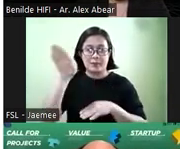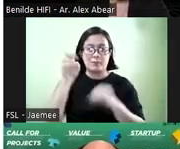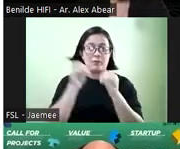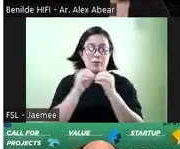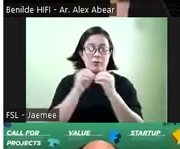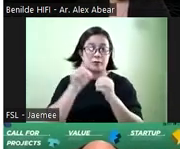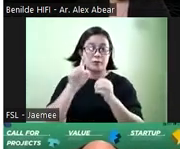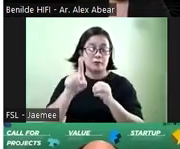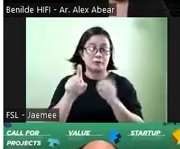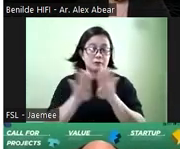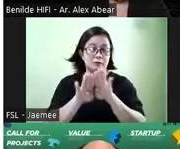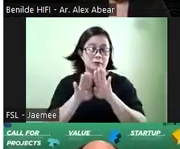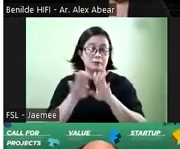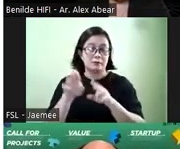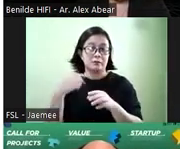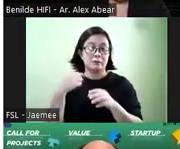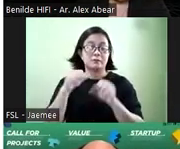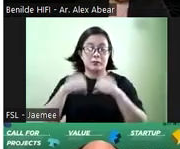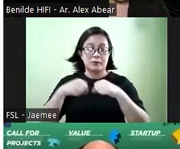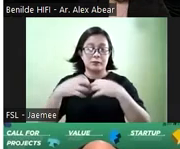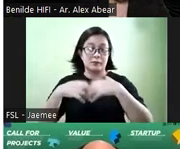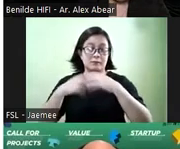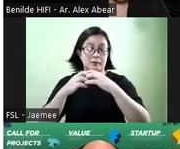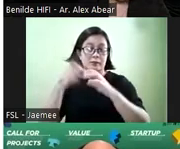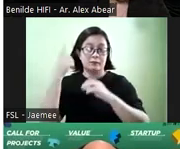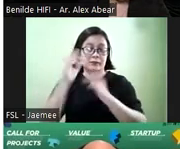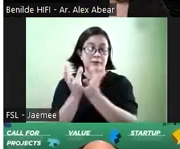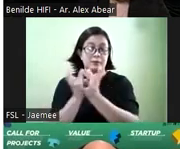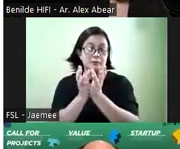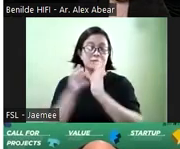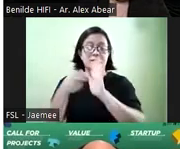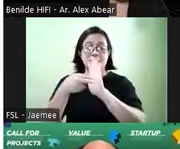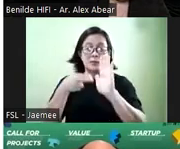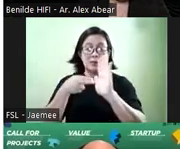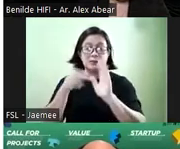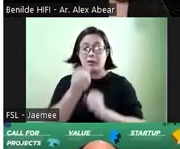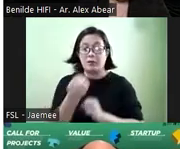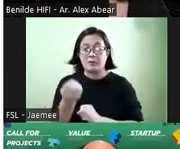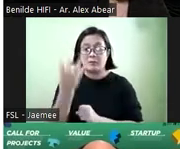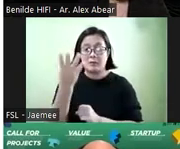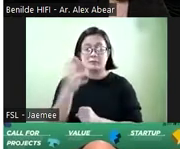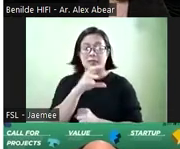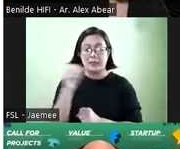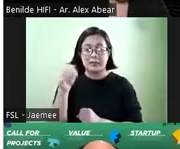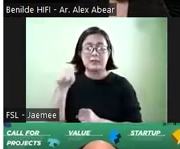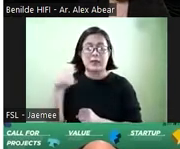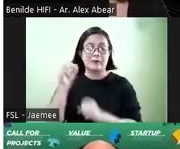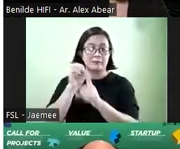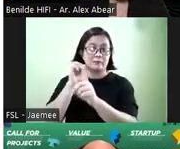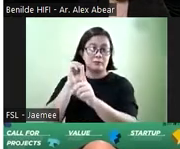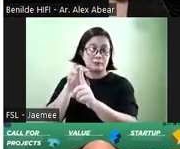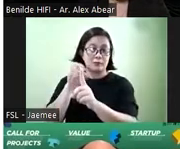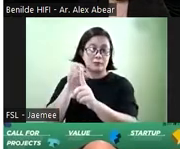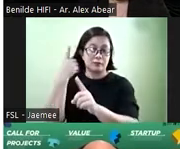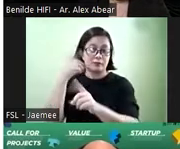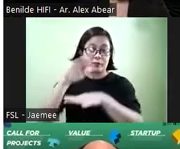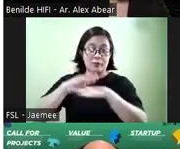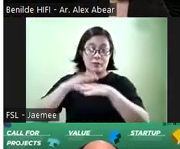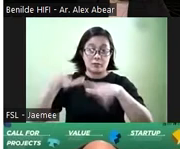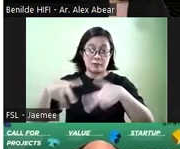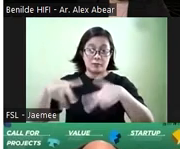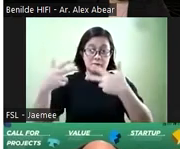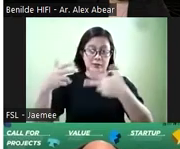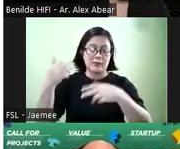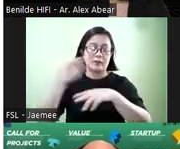build and reconnect you to the community around work, brand, or cost. Gives your brand exposure online, connect you to